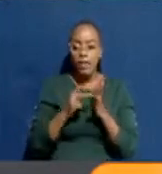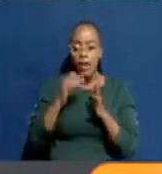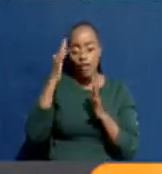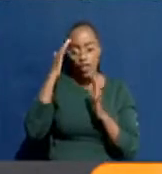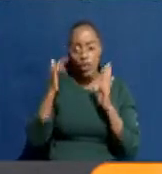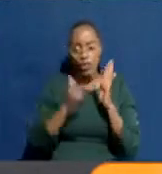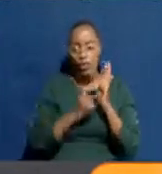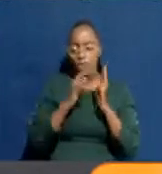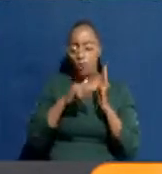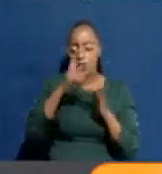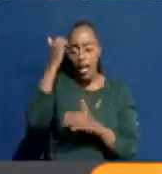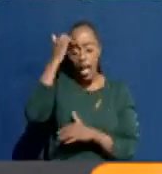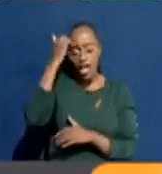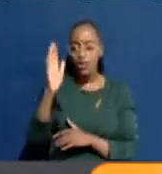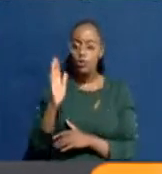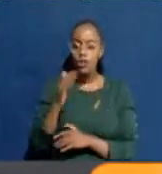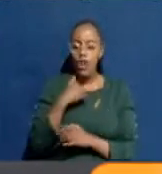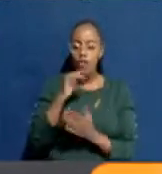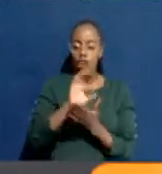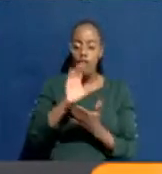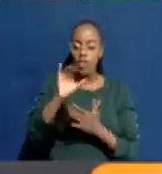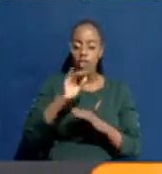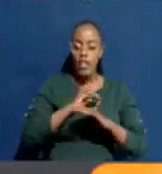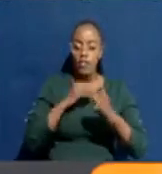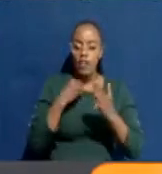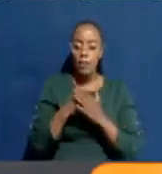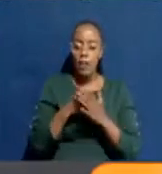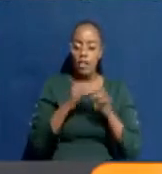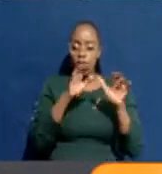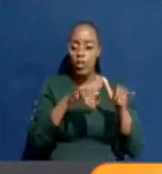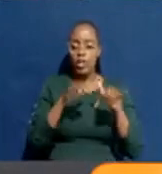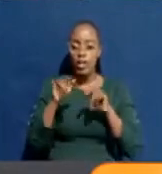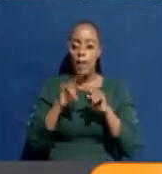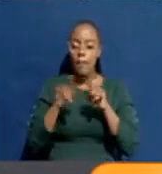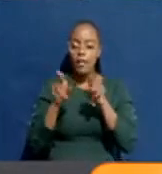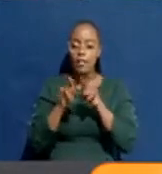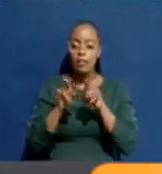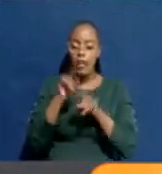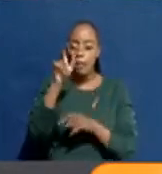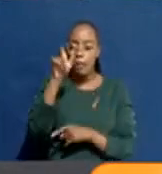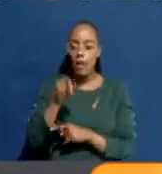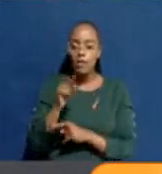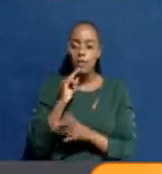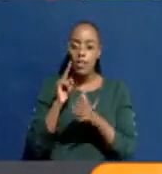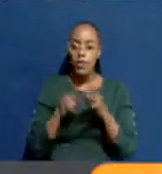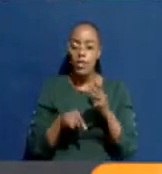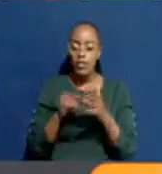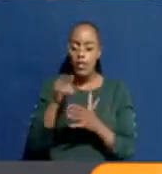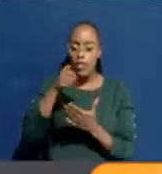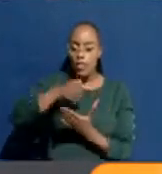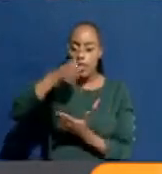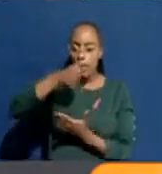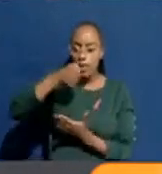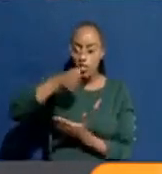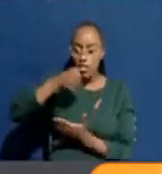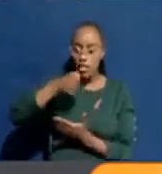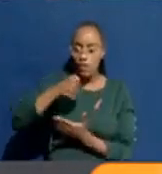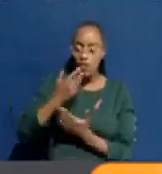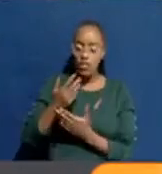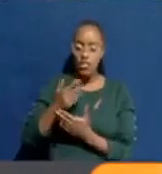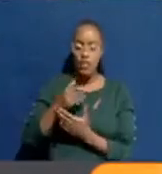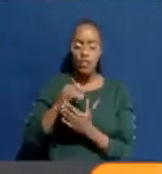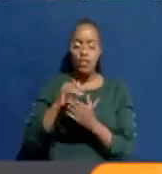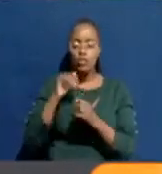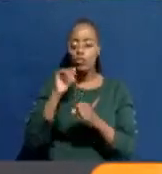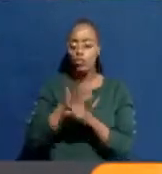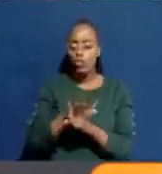point there then. You say you have not allocated enough money to agriculture, but the same person says, this budget is overambitious, you